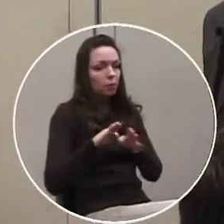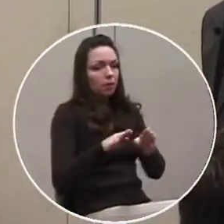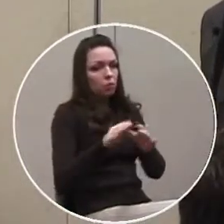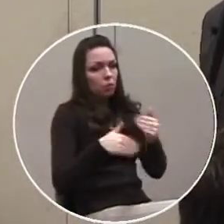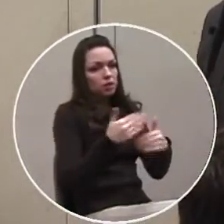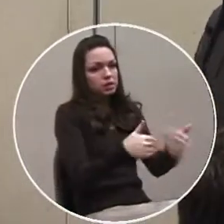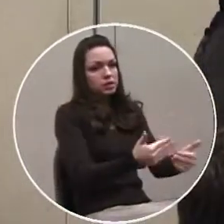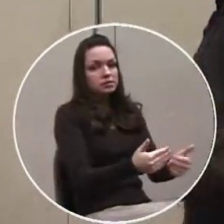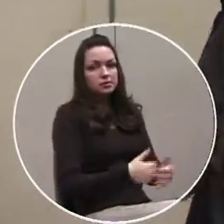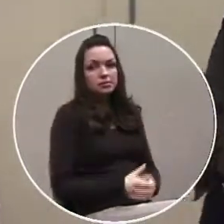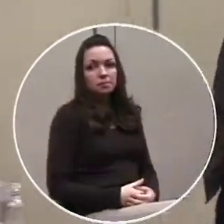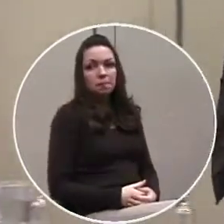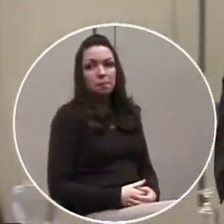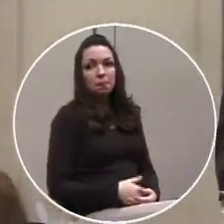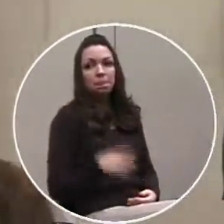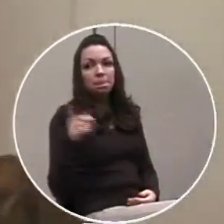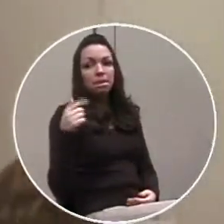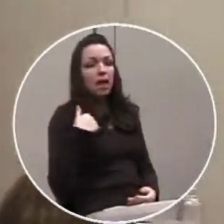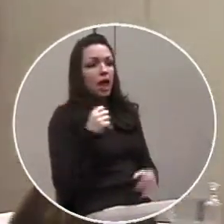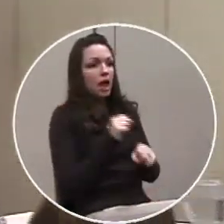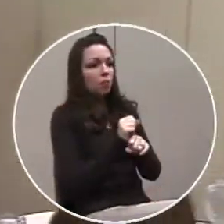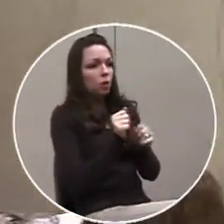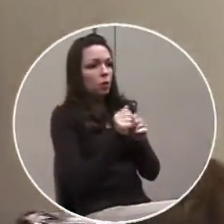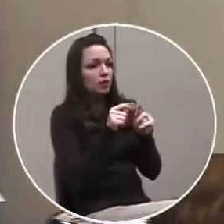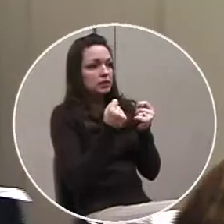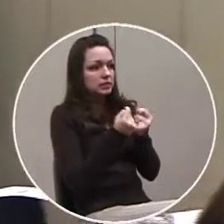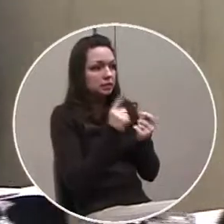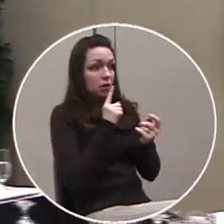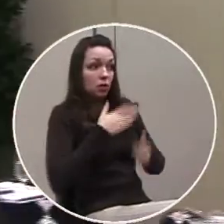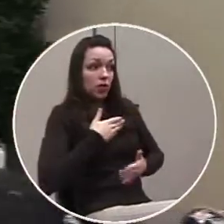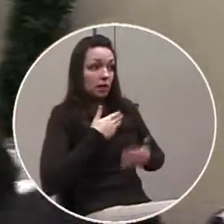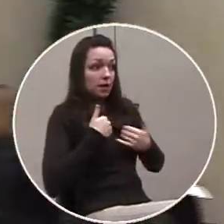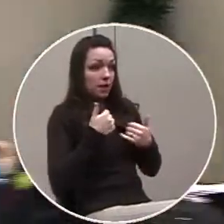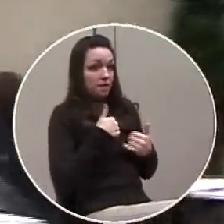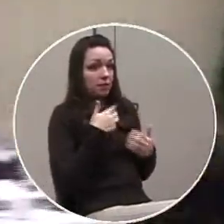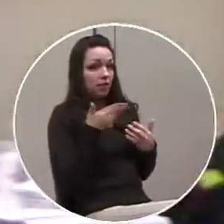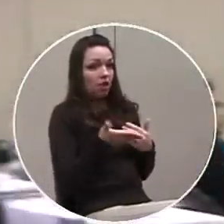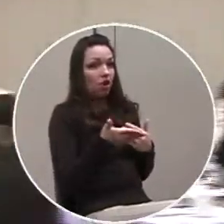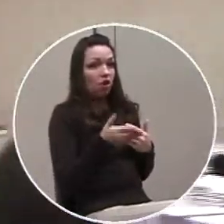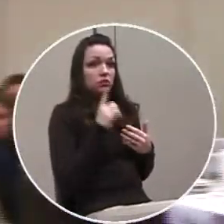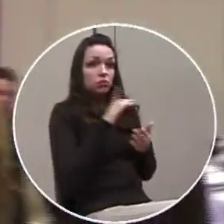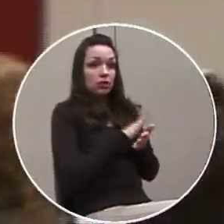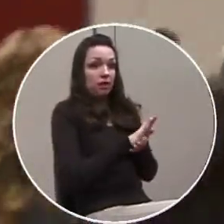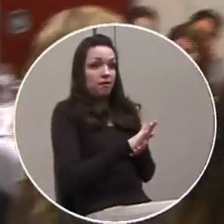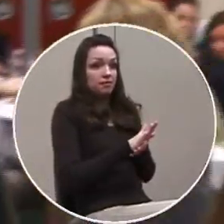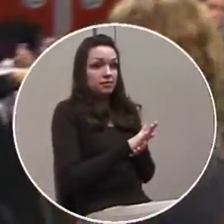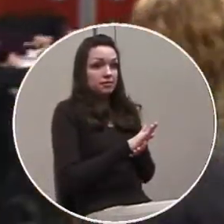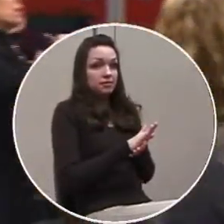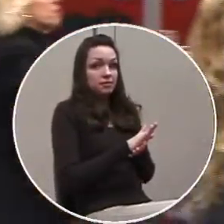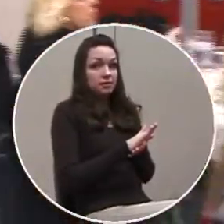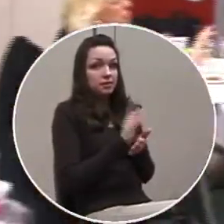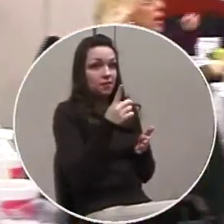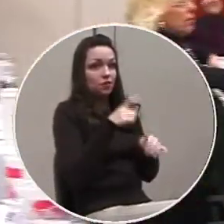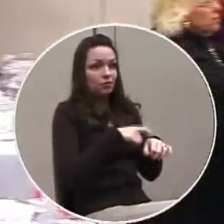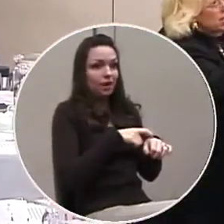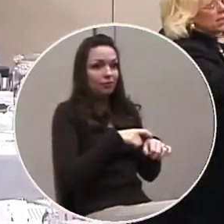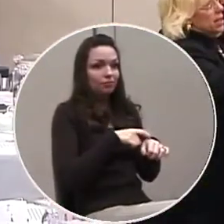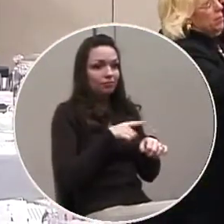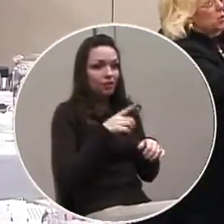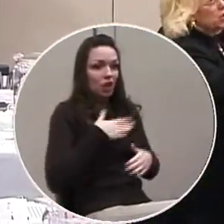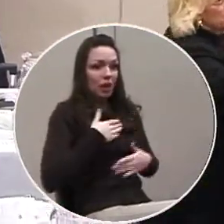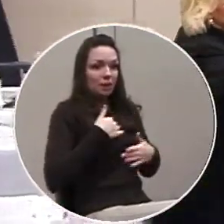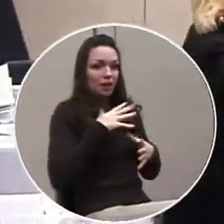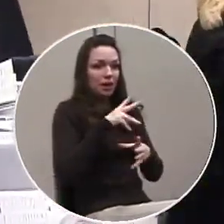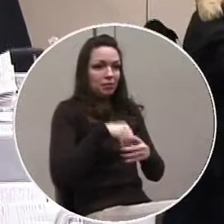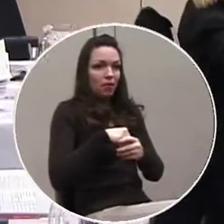processes. Yes? I'm working with a team and they're really happy to have me there, which is nice. Nice. First. But the problem is